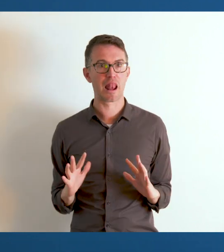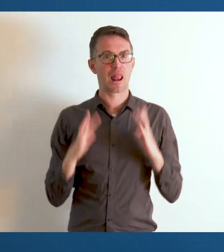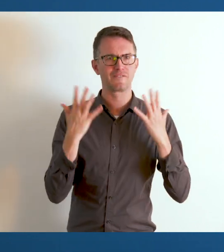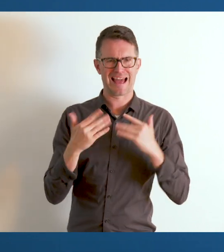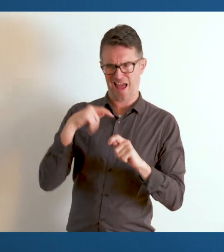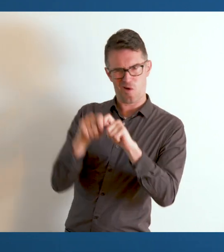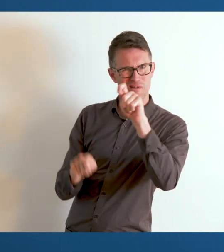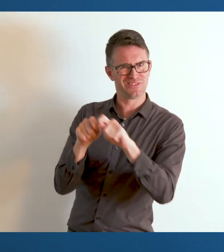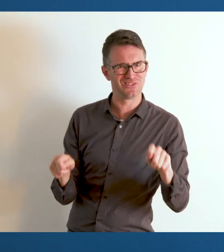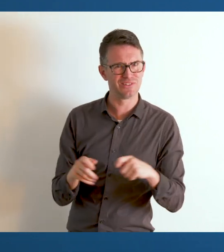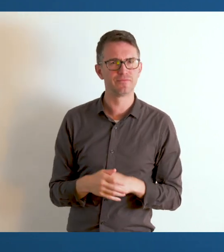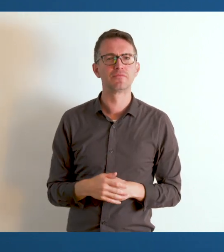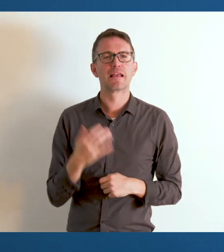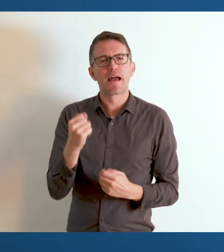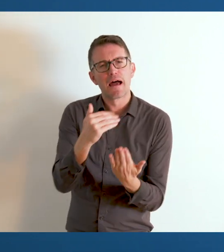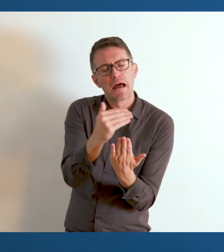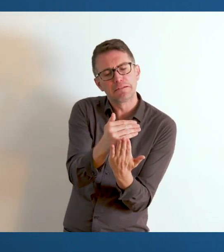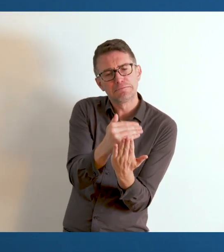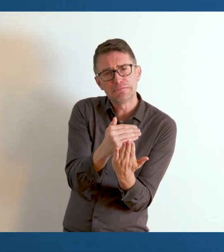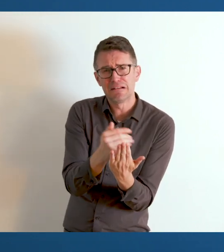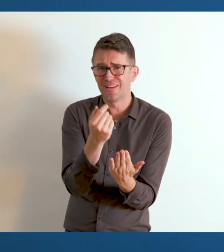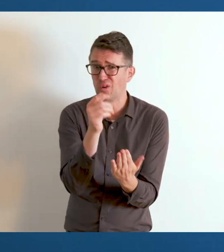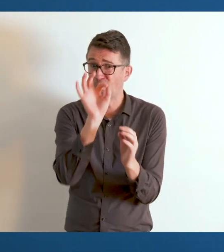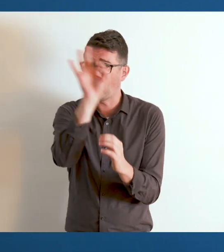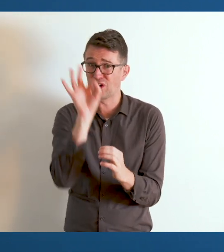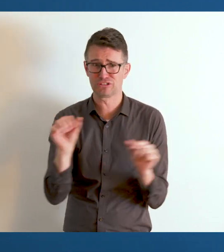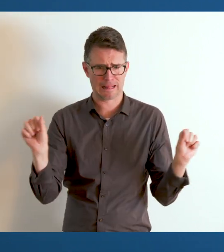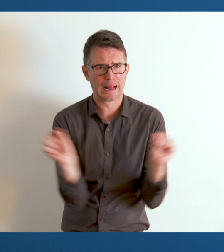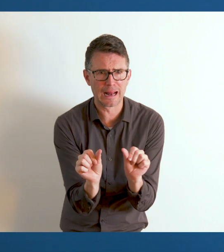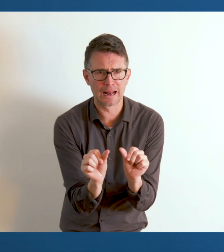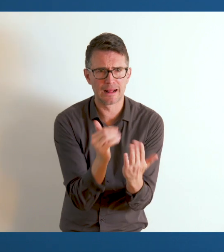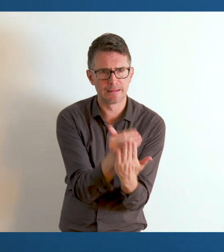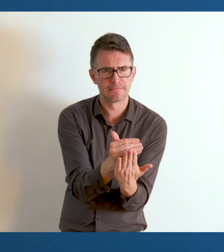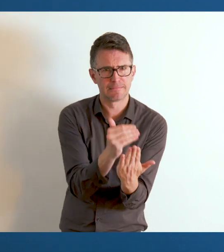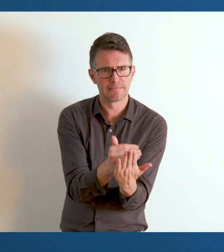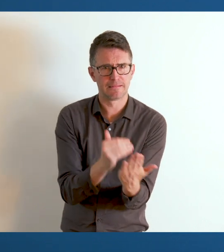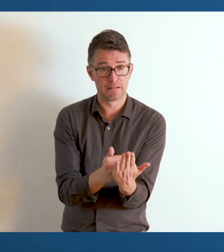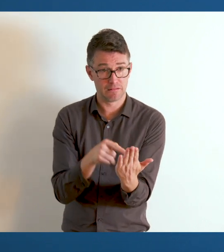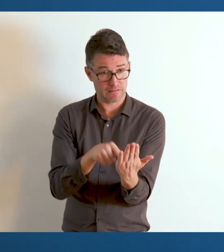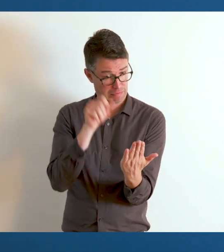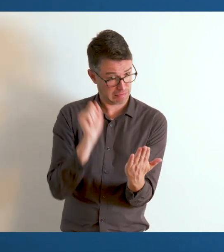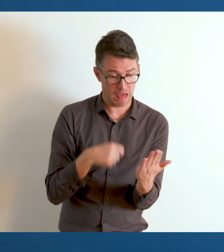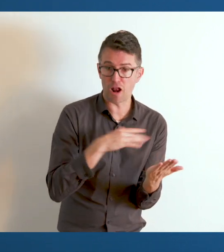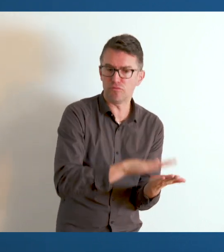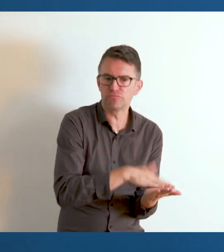of questions in a consistent manner and in a cross-culturally